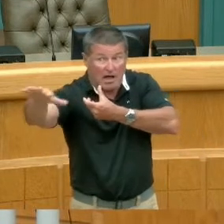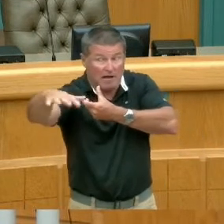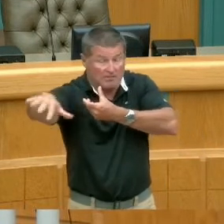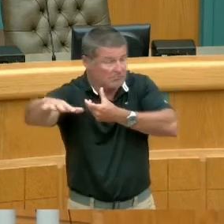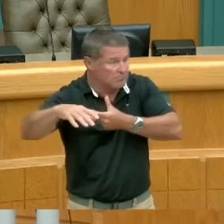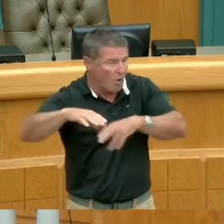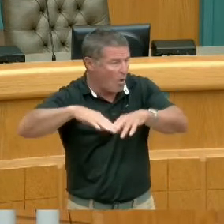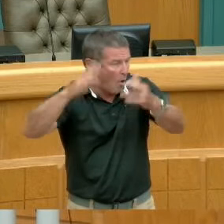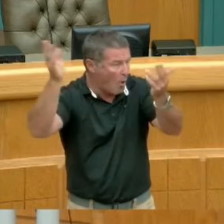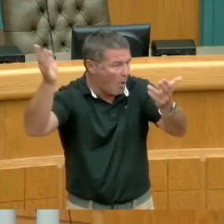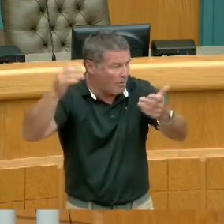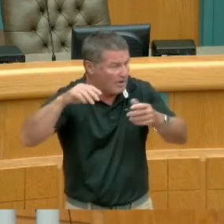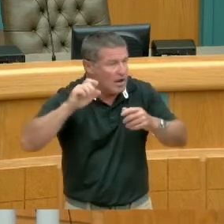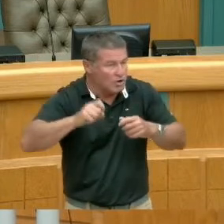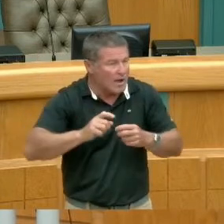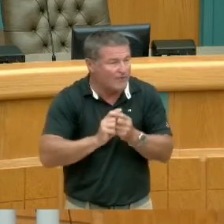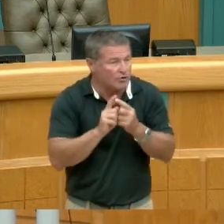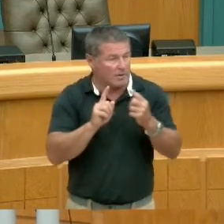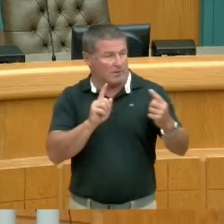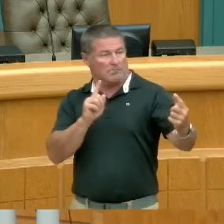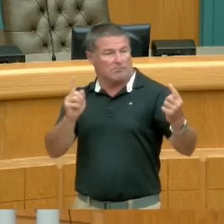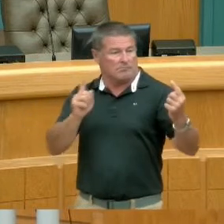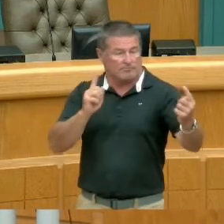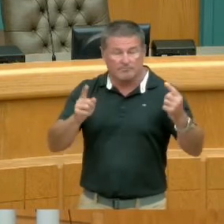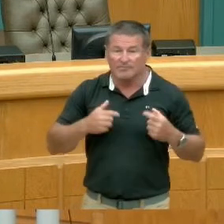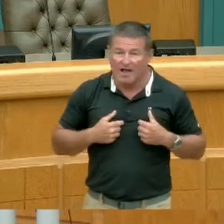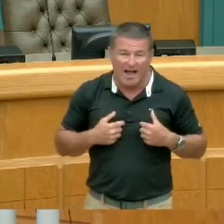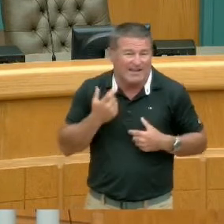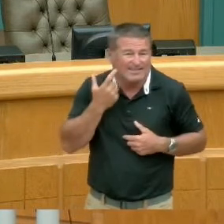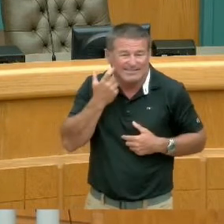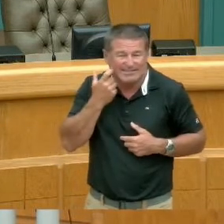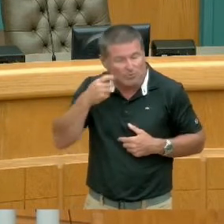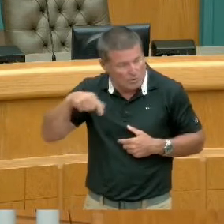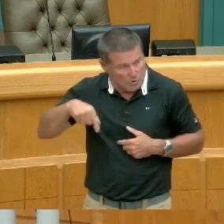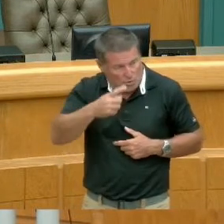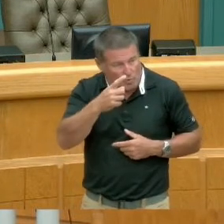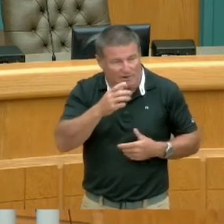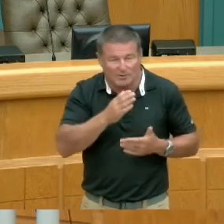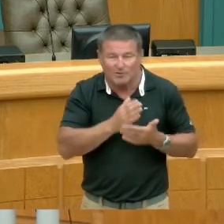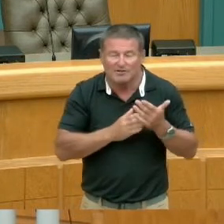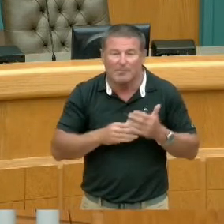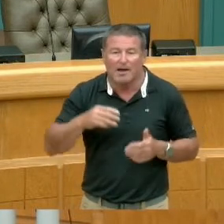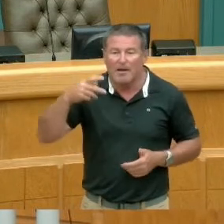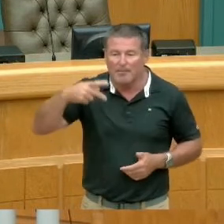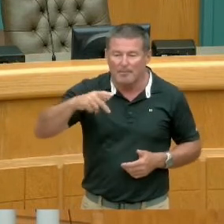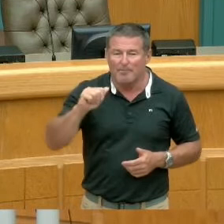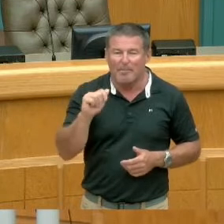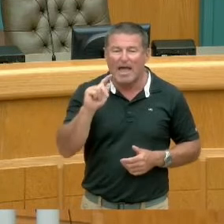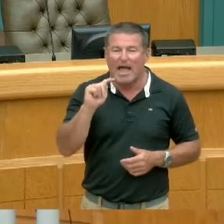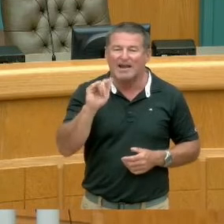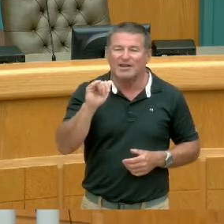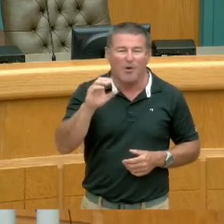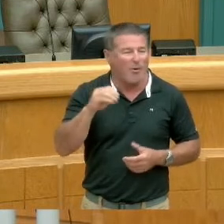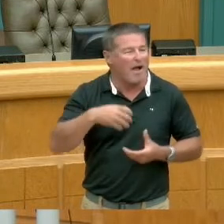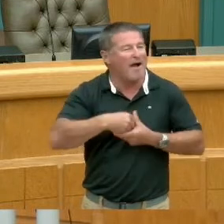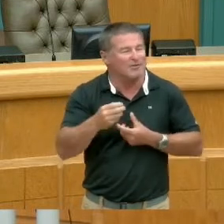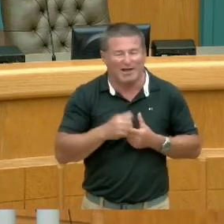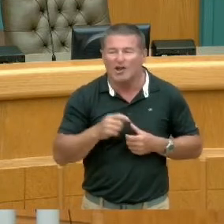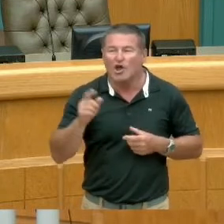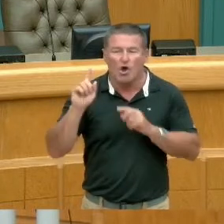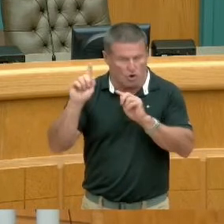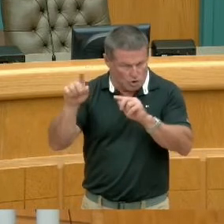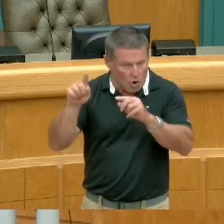among parties. And I've already been partaking this past weekend of some of those great patios, and I know you will enjoy them